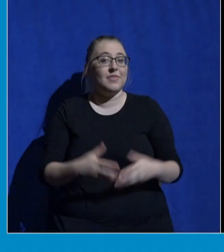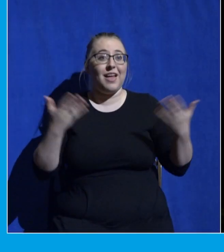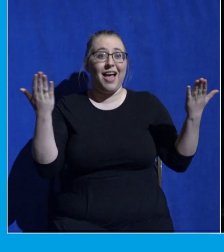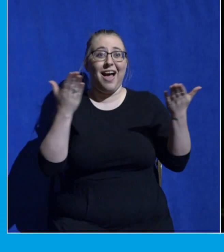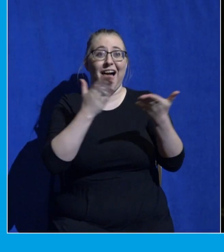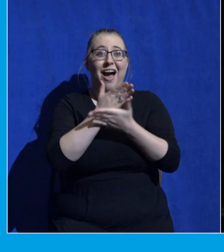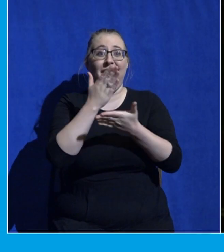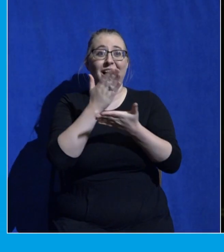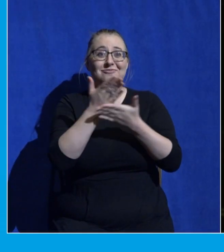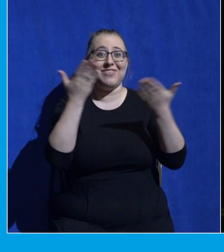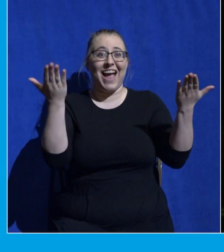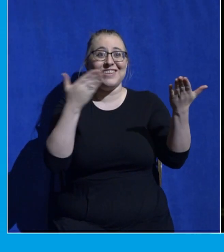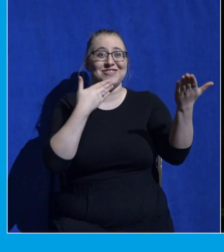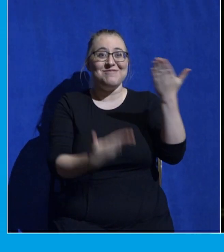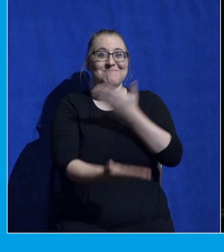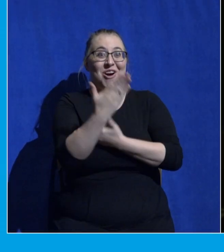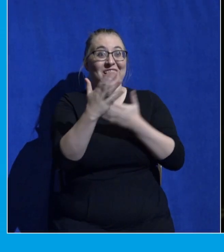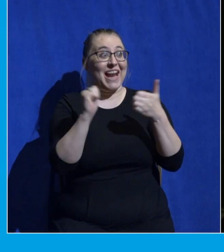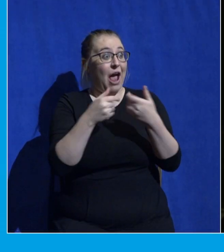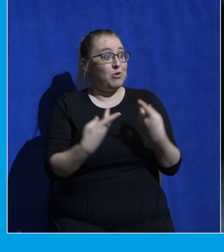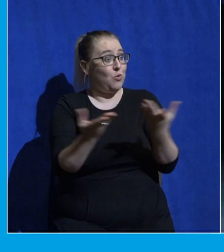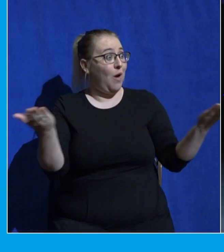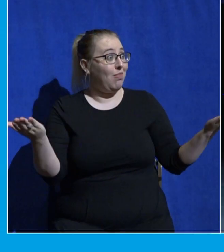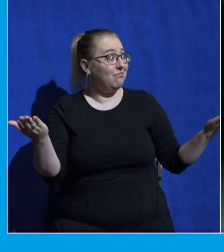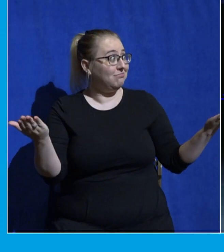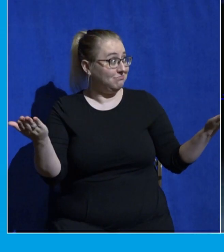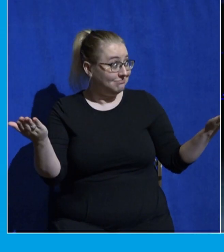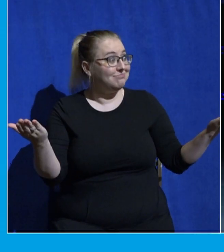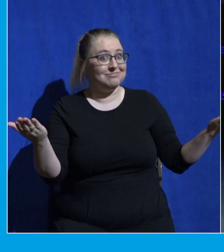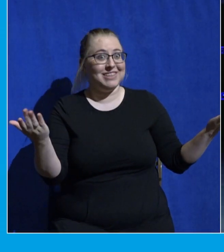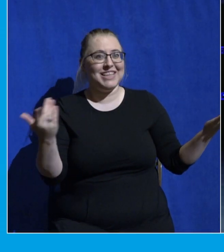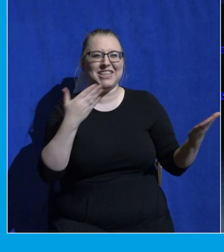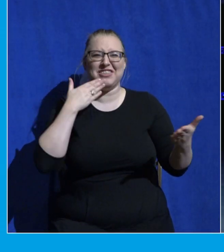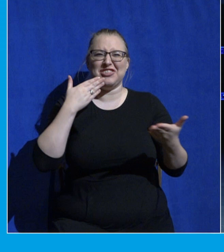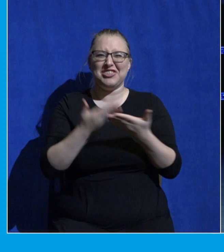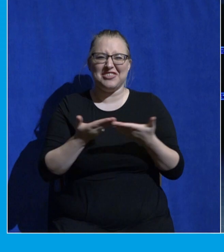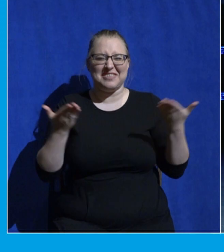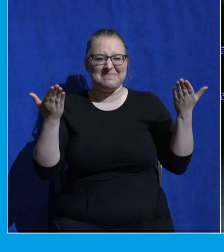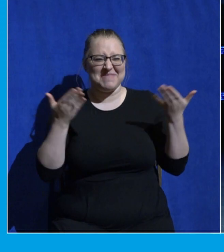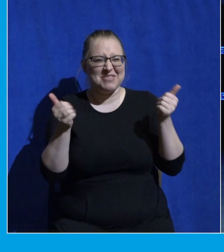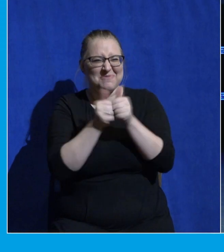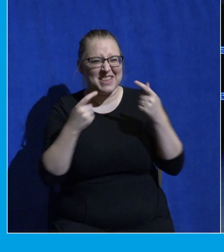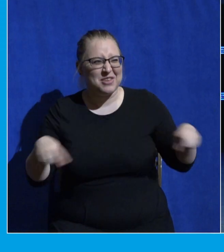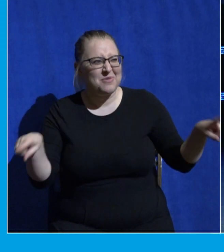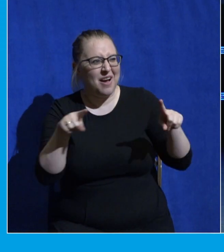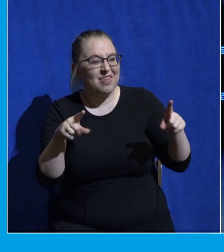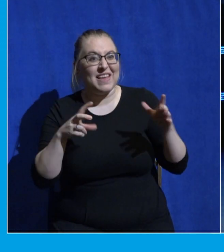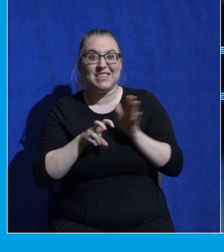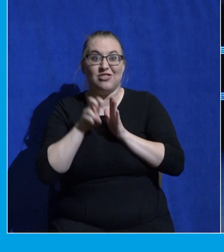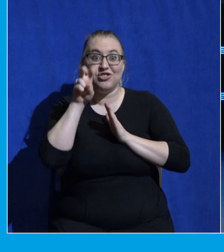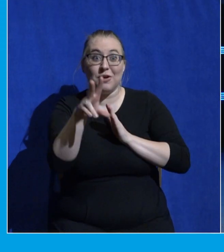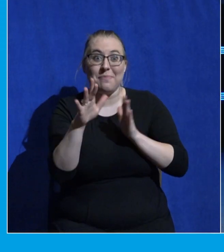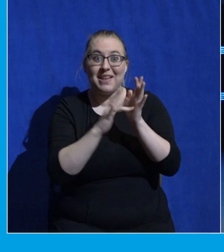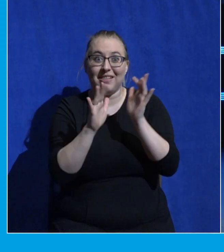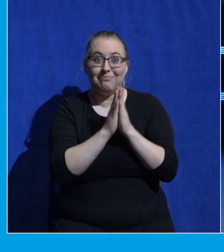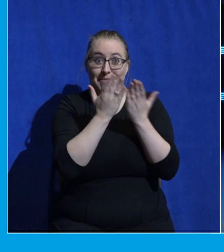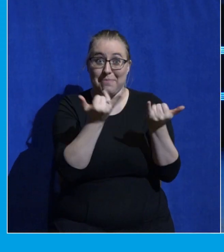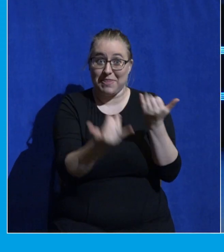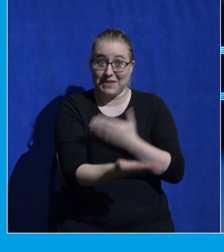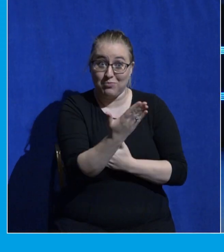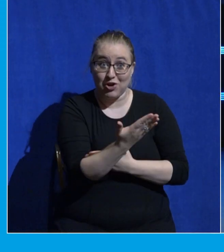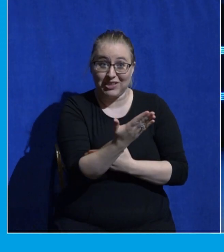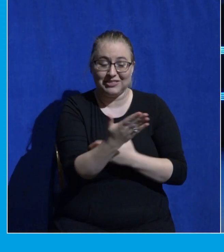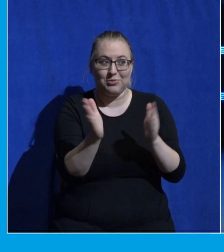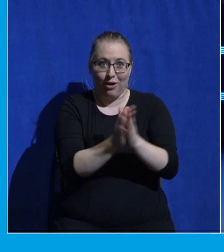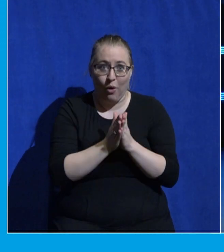All right, McLean Bible Church, good morning. How you doing this morning? Man, it is good to be with you guys. Let's get into God's word this morning. And so I want you to